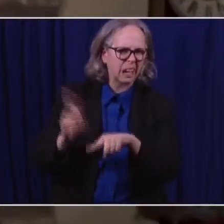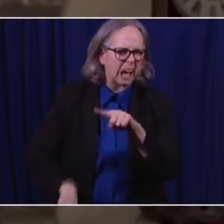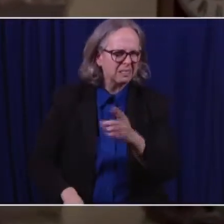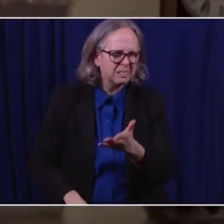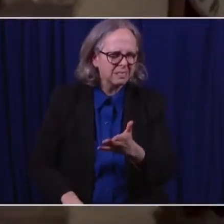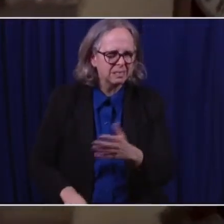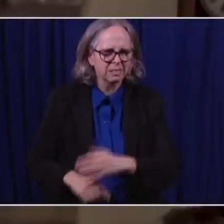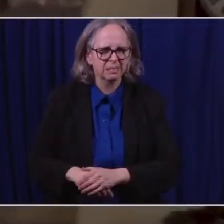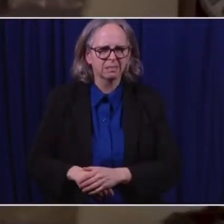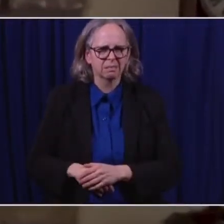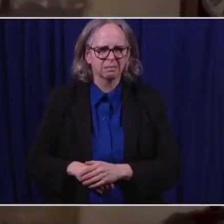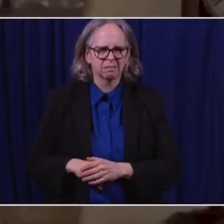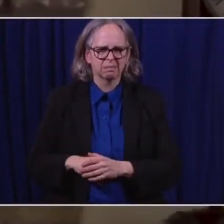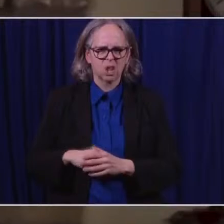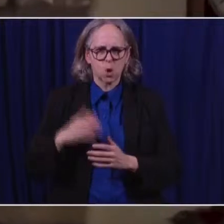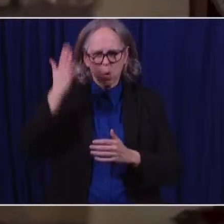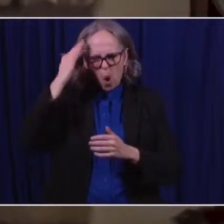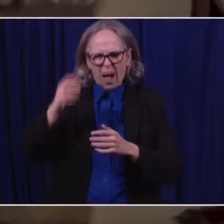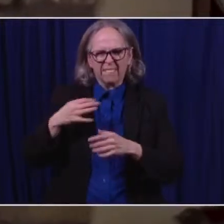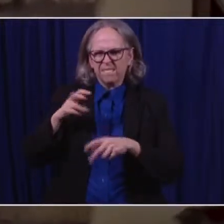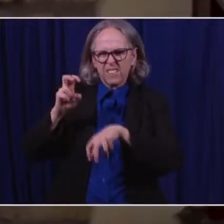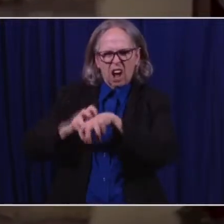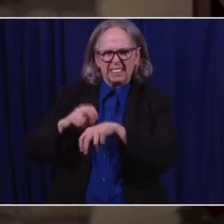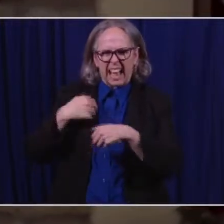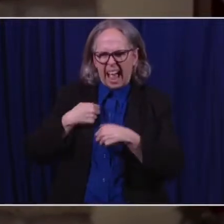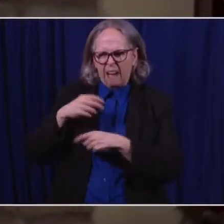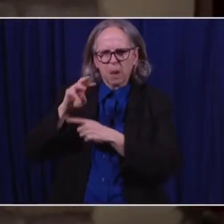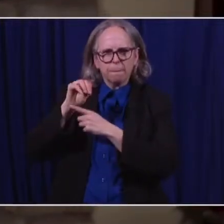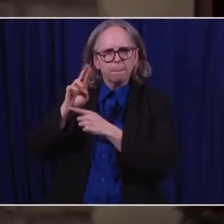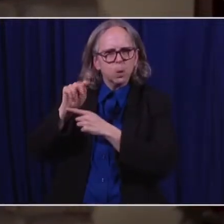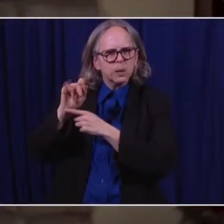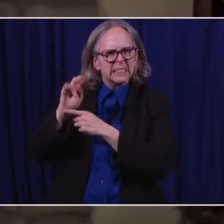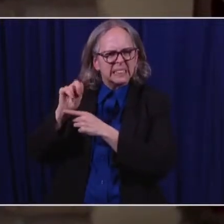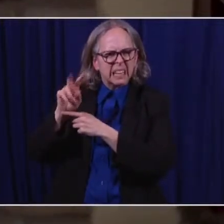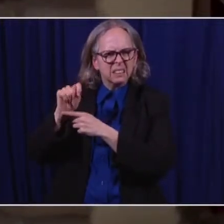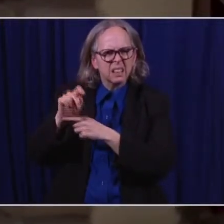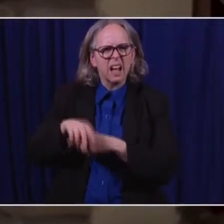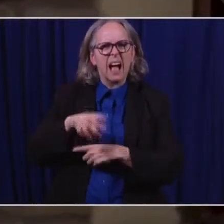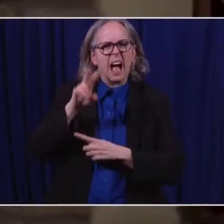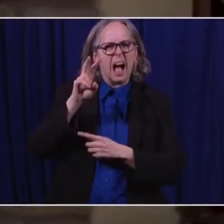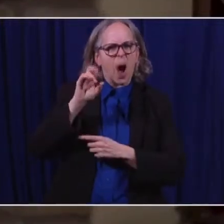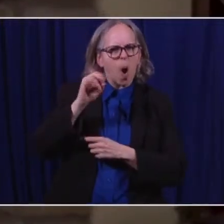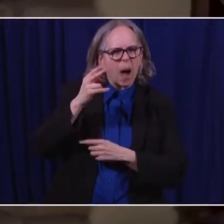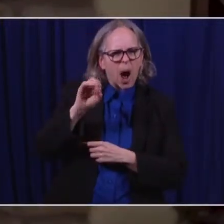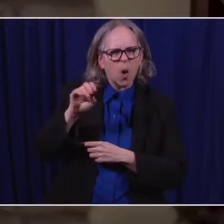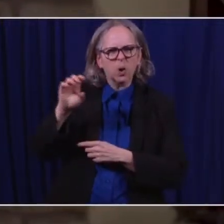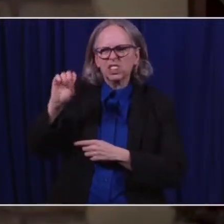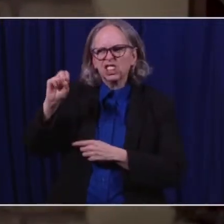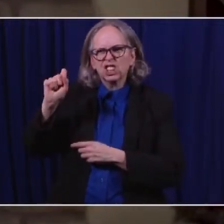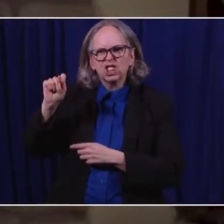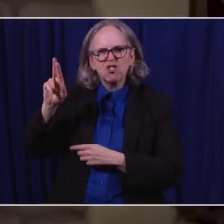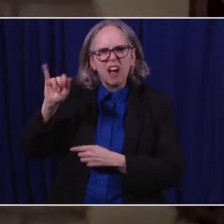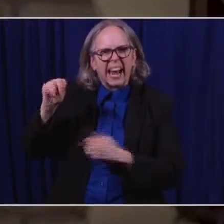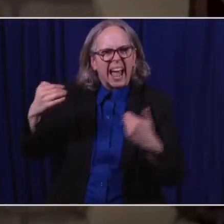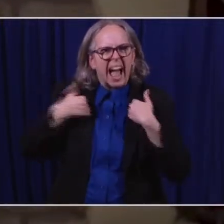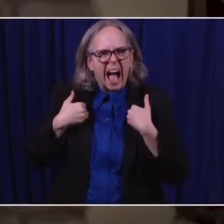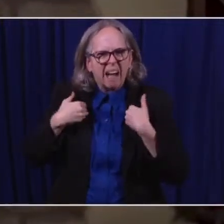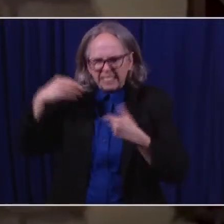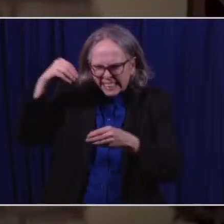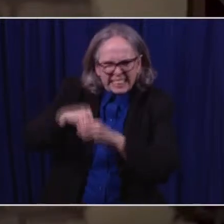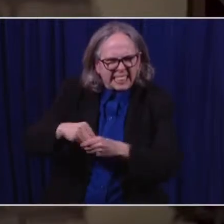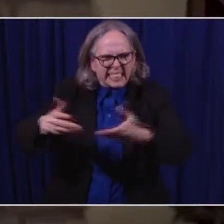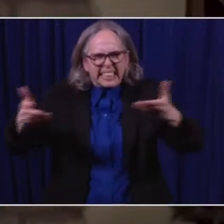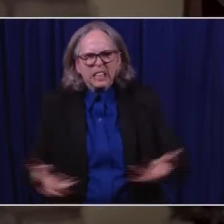Midwest variant that Dr. Vanderhoff has talked about. And one of the things that we are concerned about is if it does